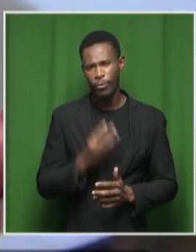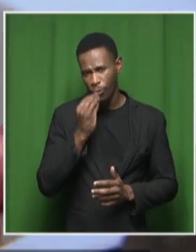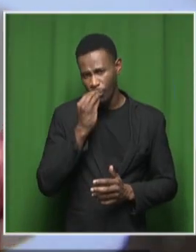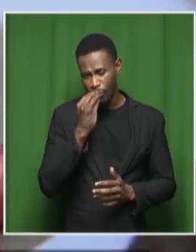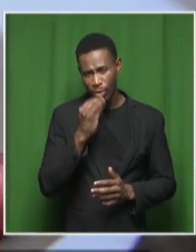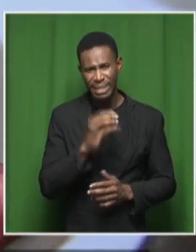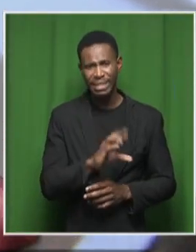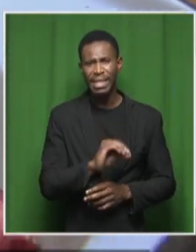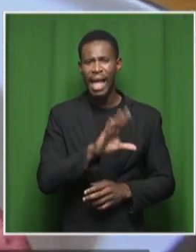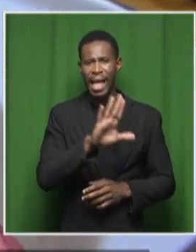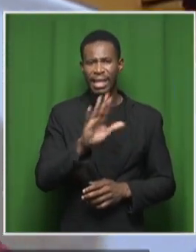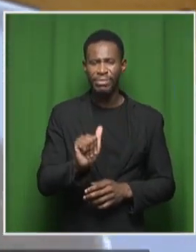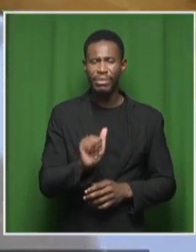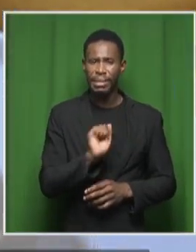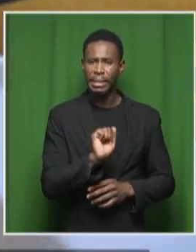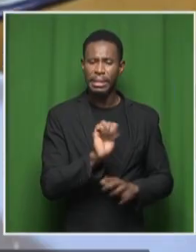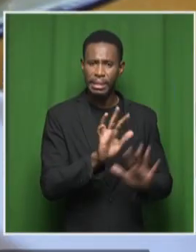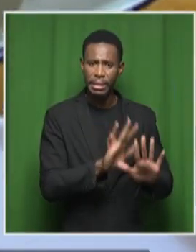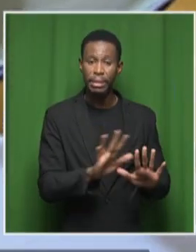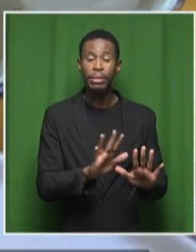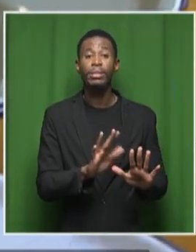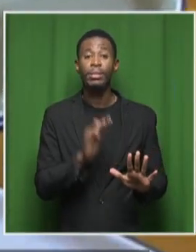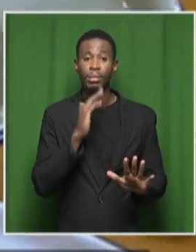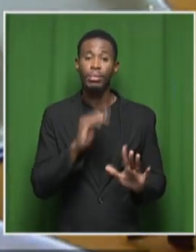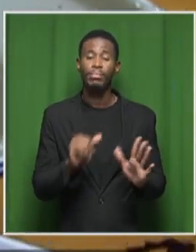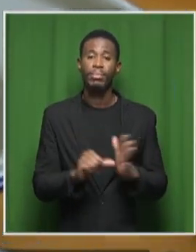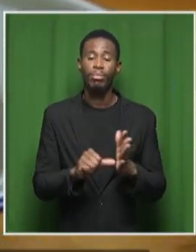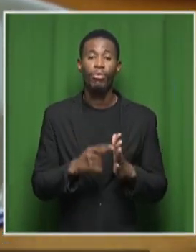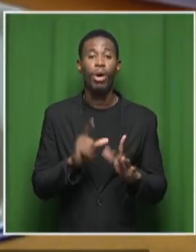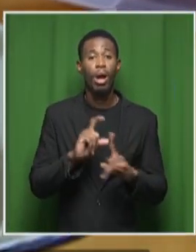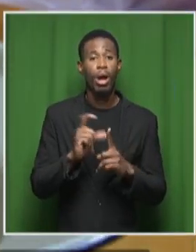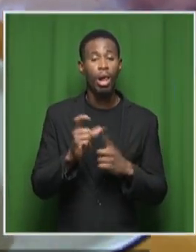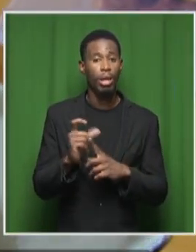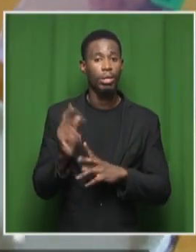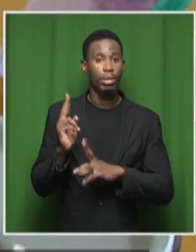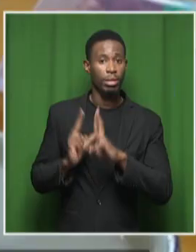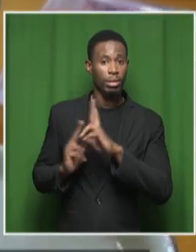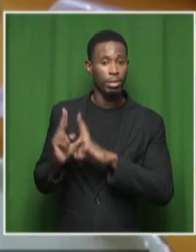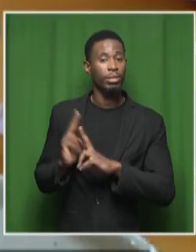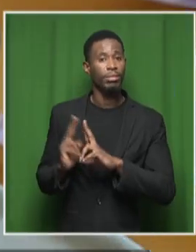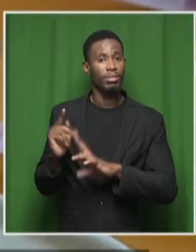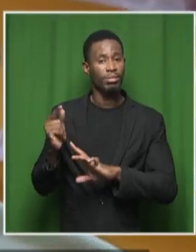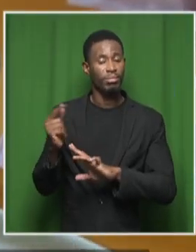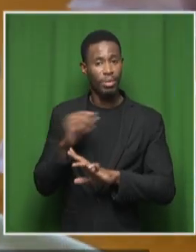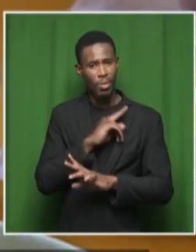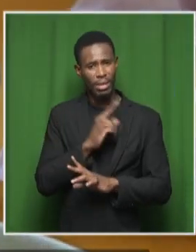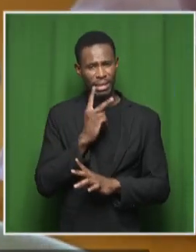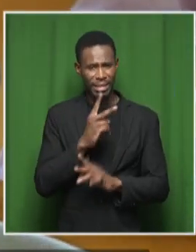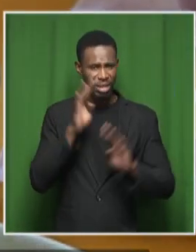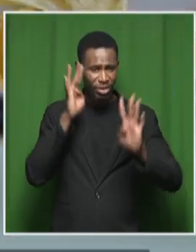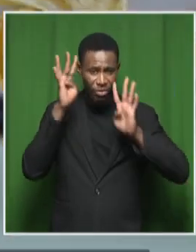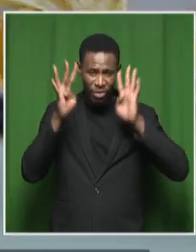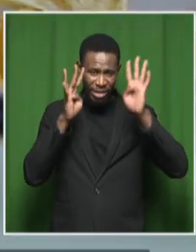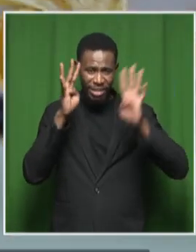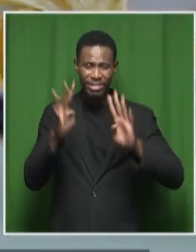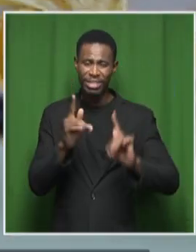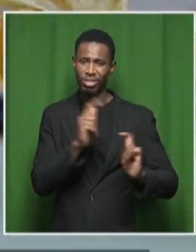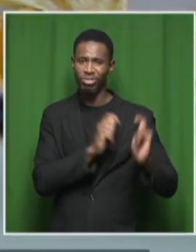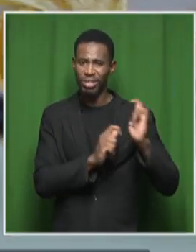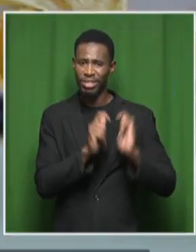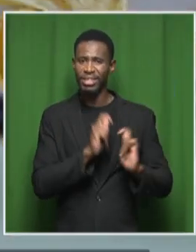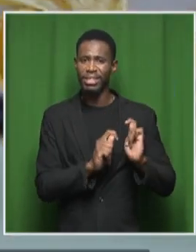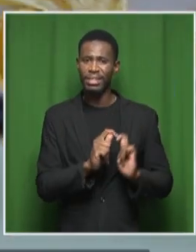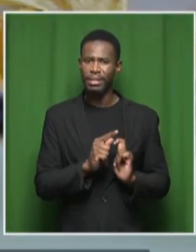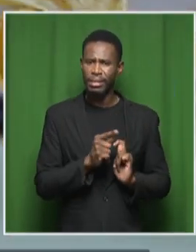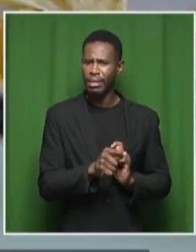is a vital aspect of cultural heritage, reflecting the traditions and creativity. It offers a